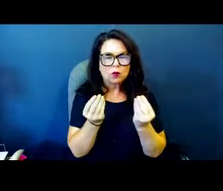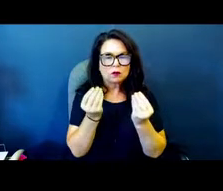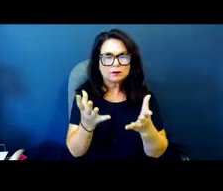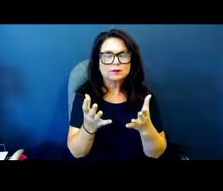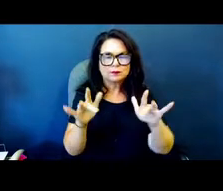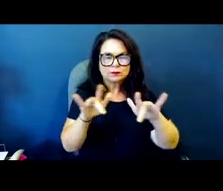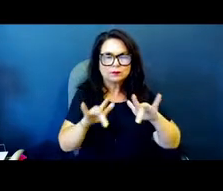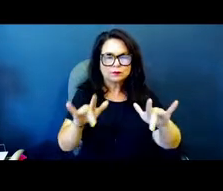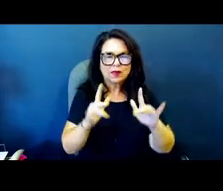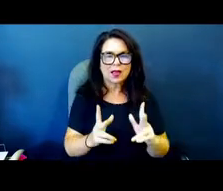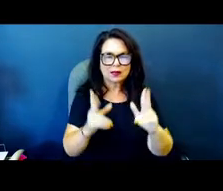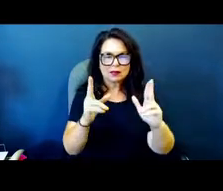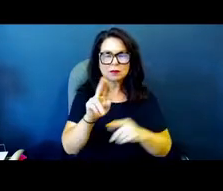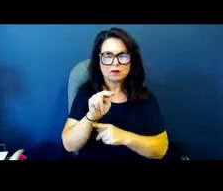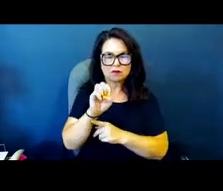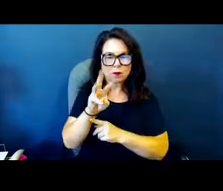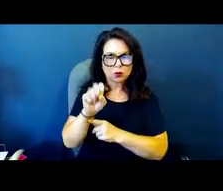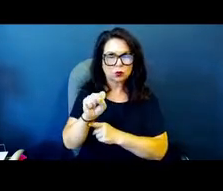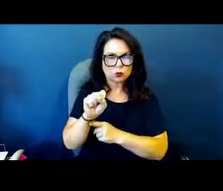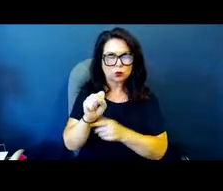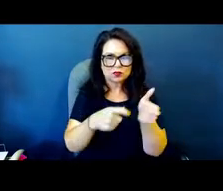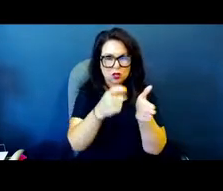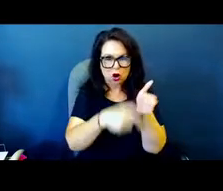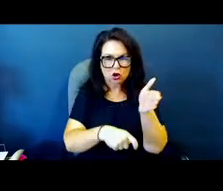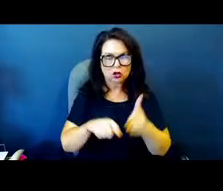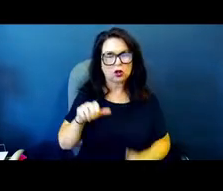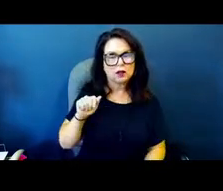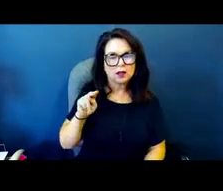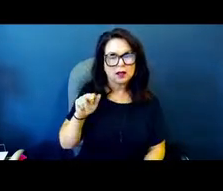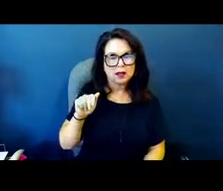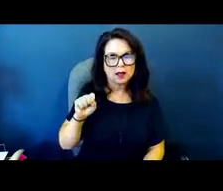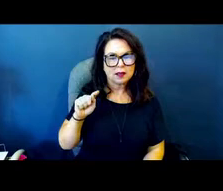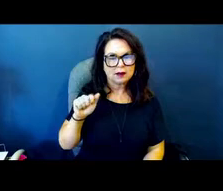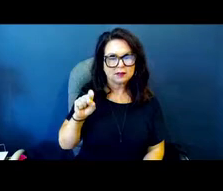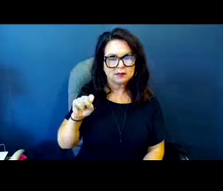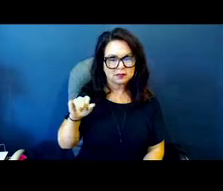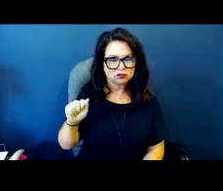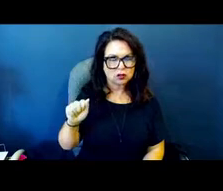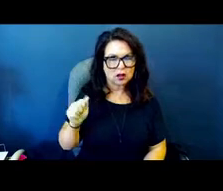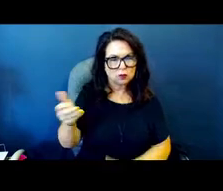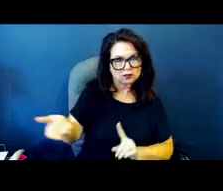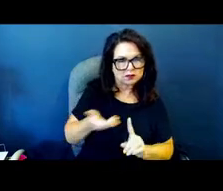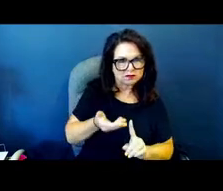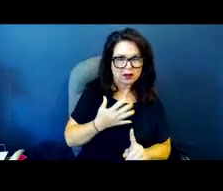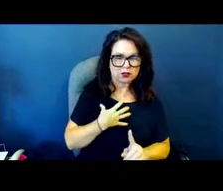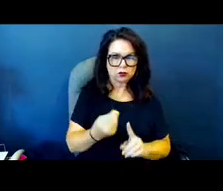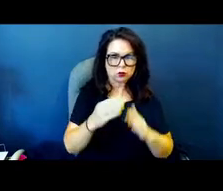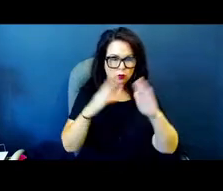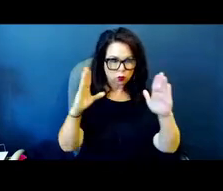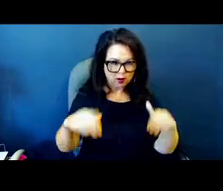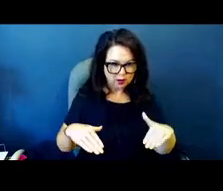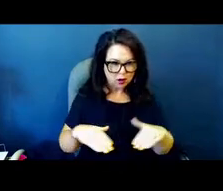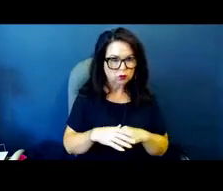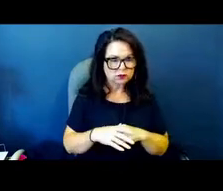a news article that came out of the day that Anastasia was invited to the White House. It starts with a brief history of